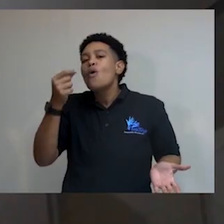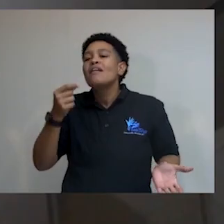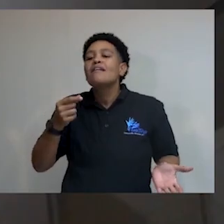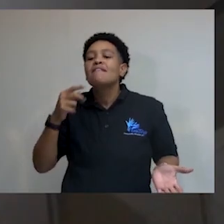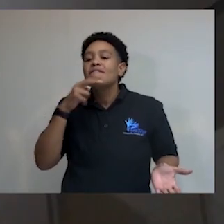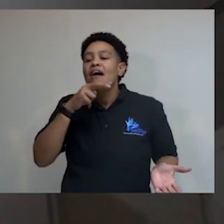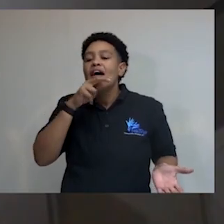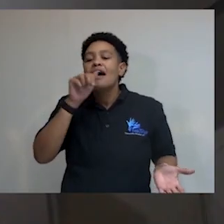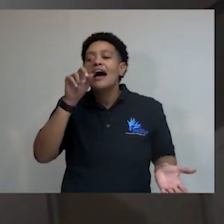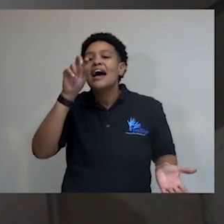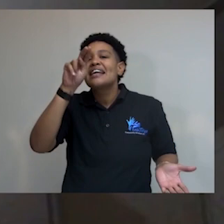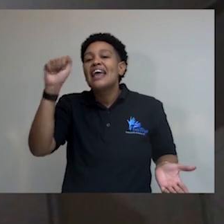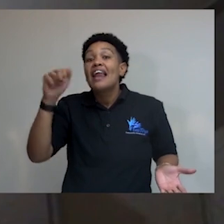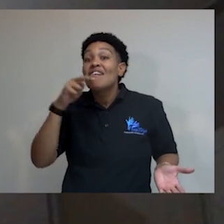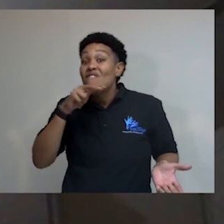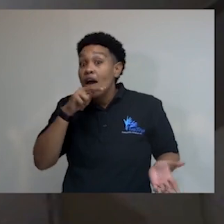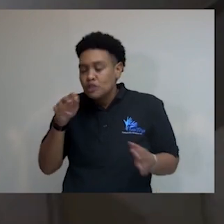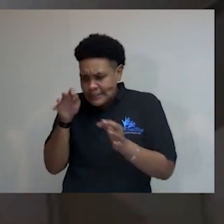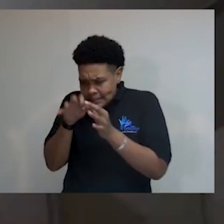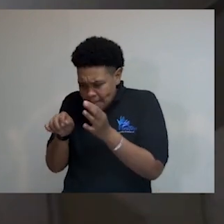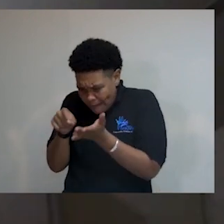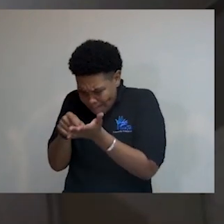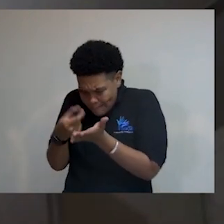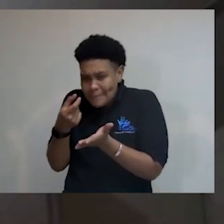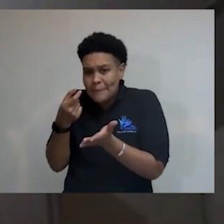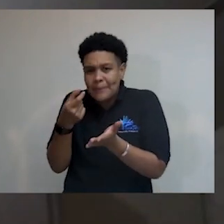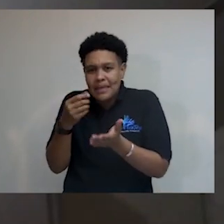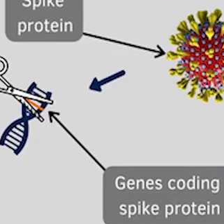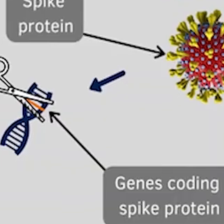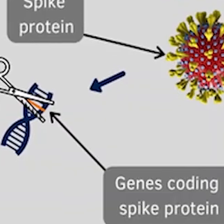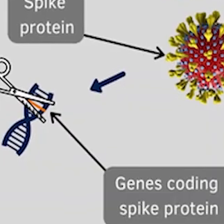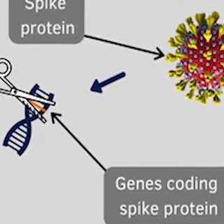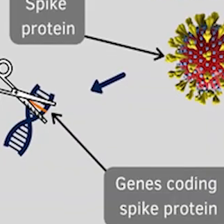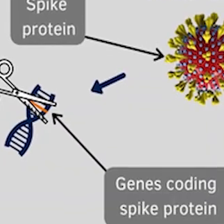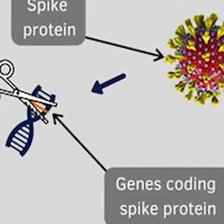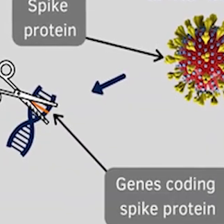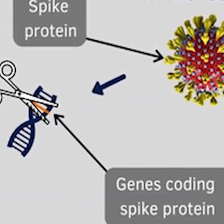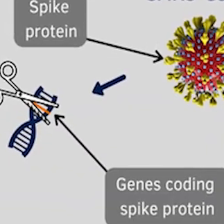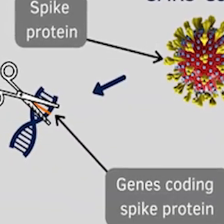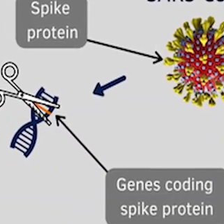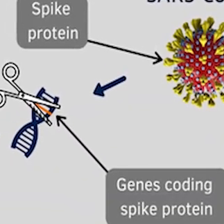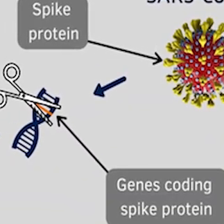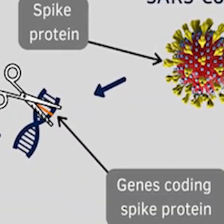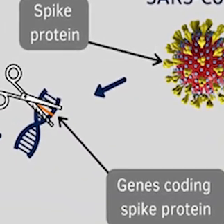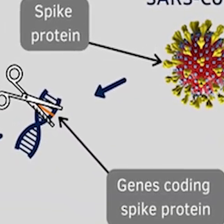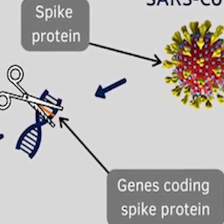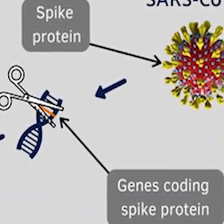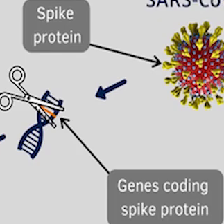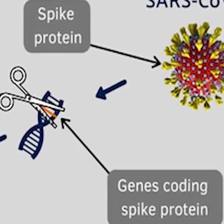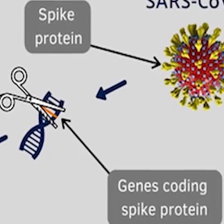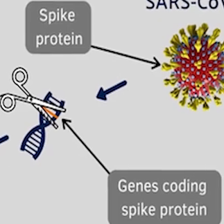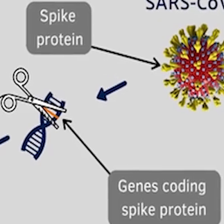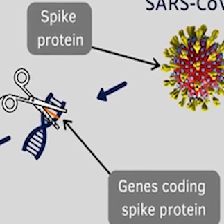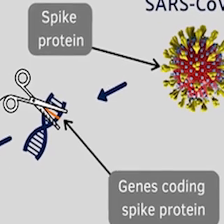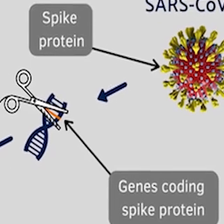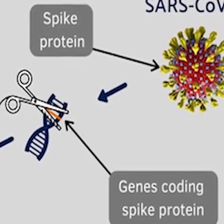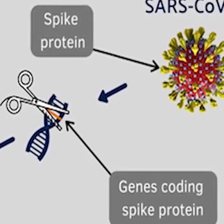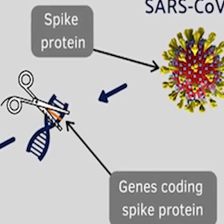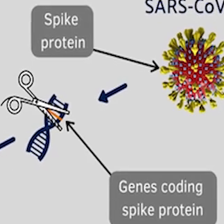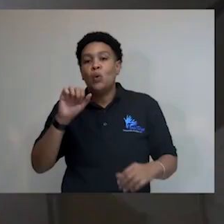adenovirus, simply to get that into the body's system and into the immune